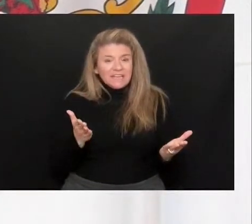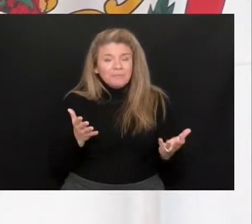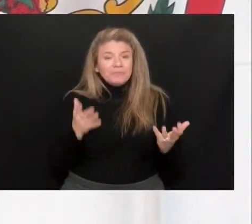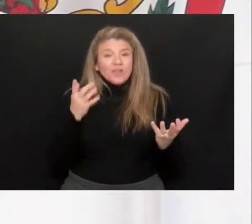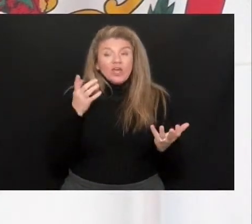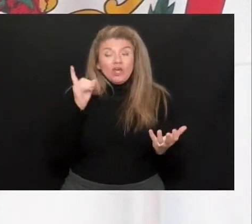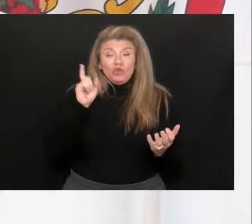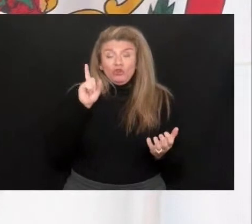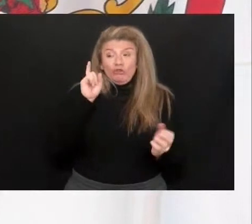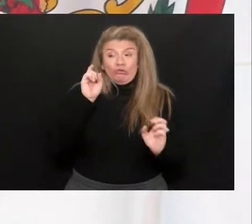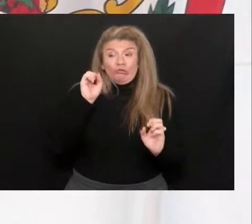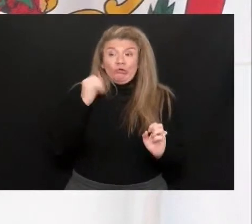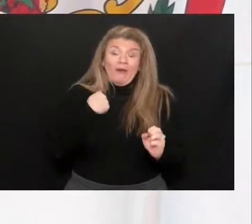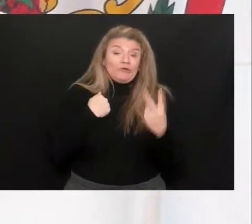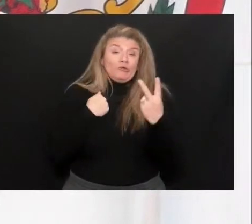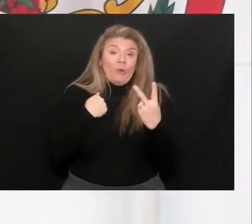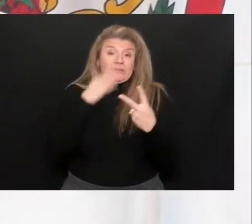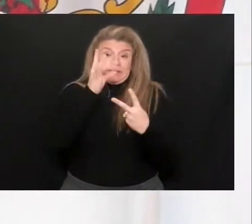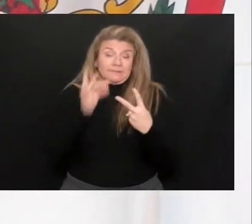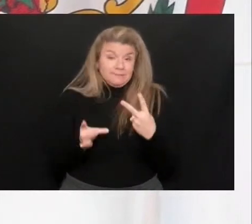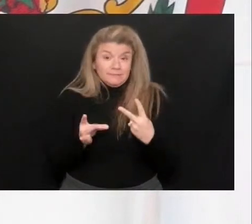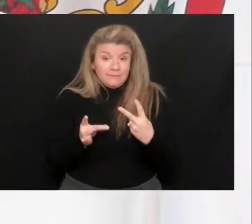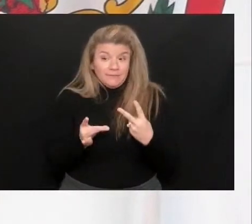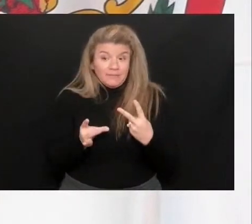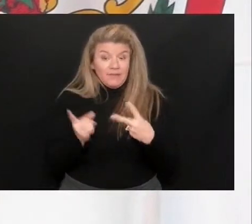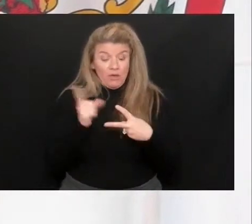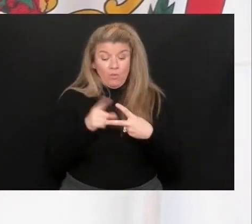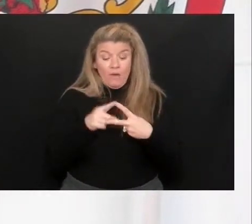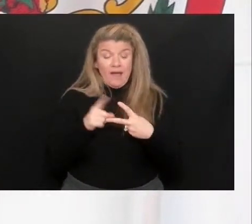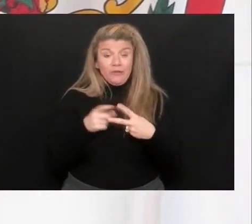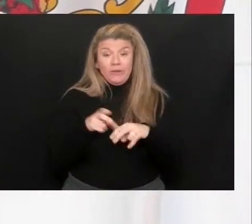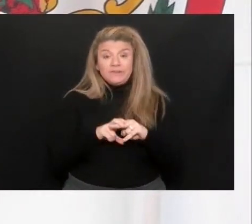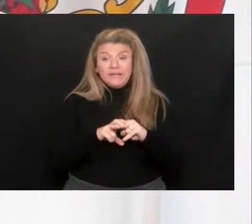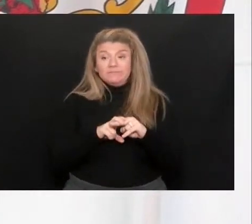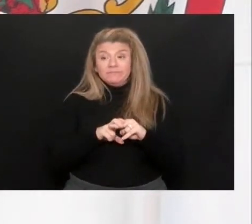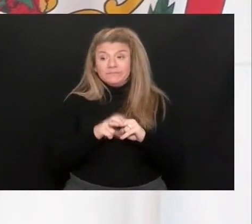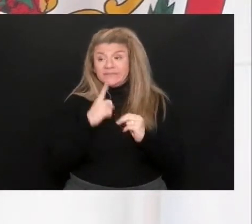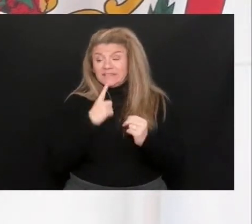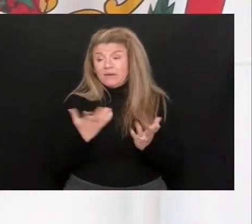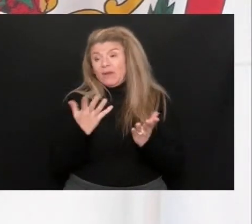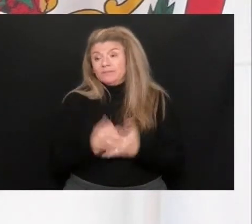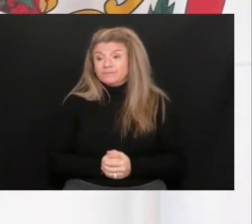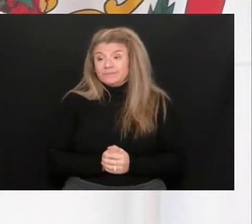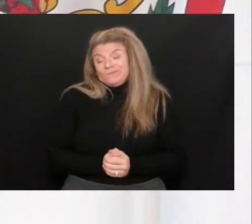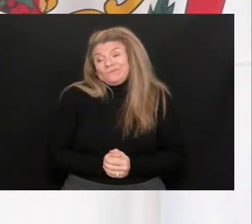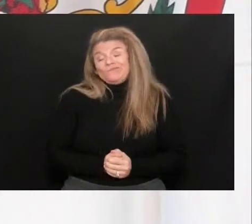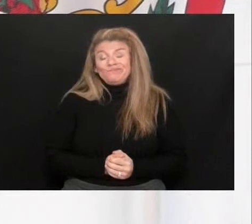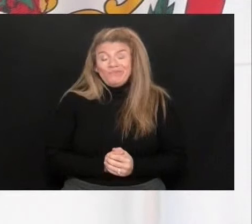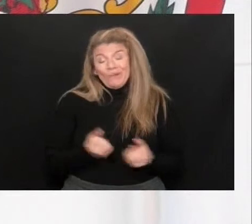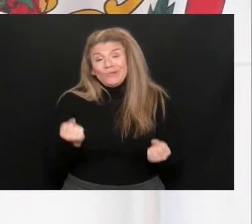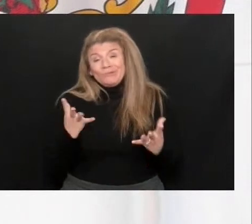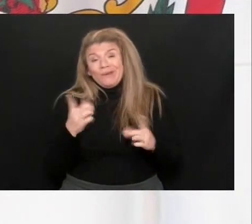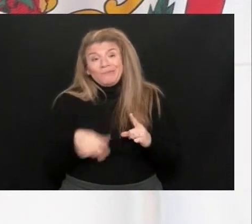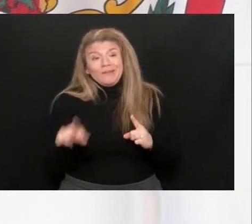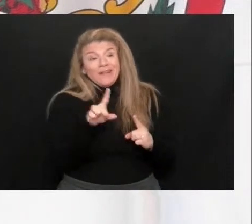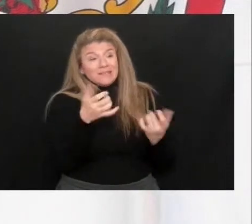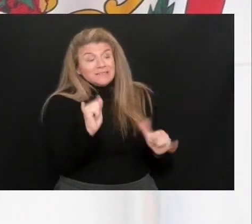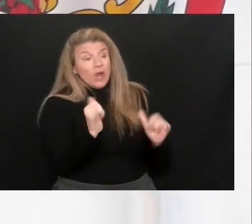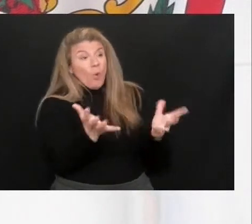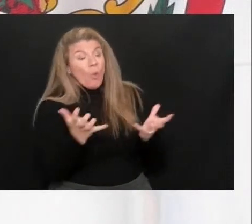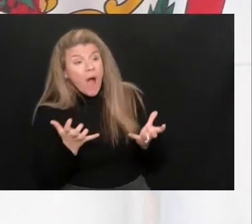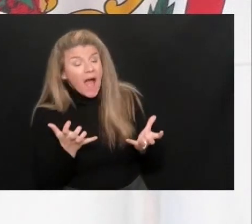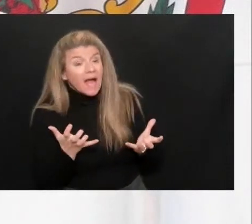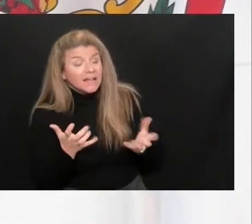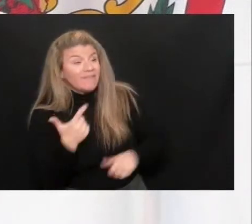either do one of two things. You either just sit on your hands and say, well, there's a lot of people out there that are still wanting to